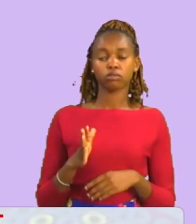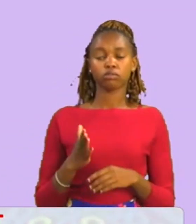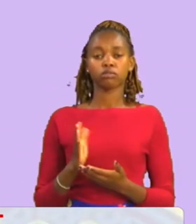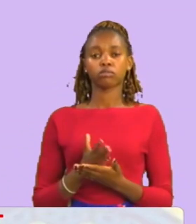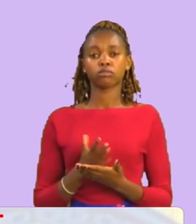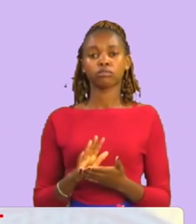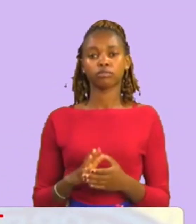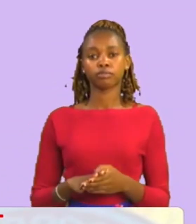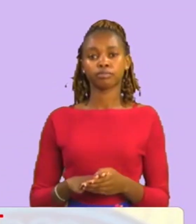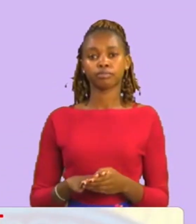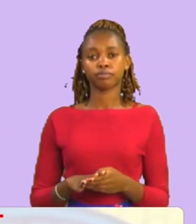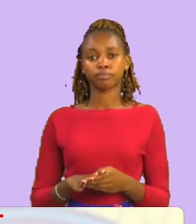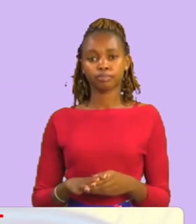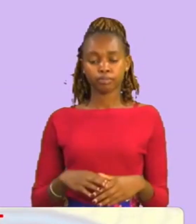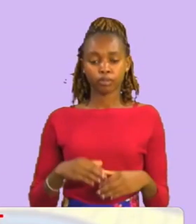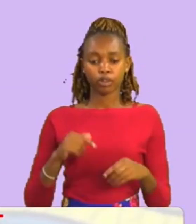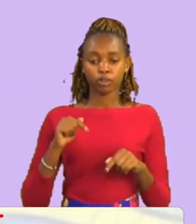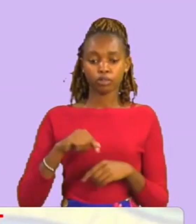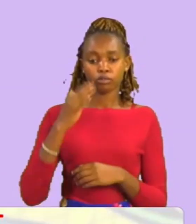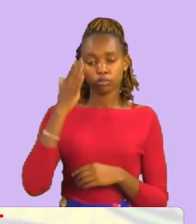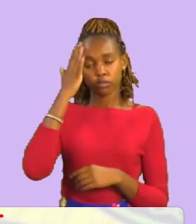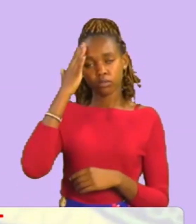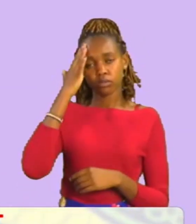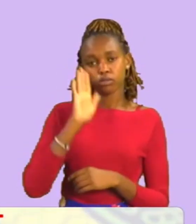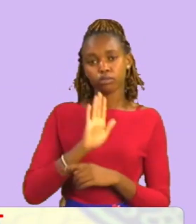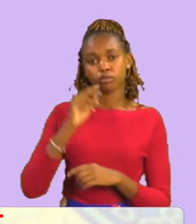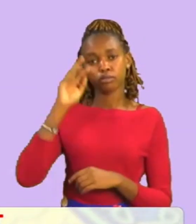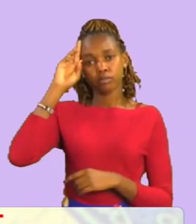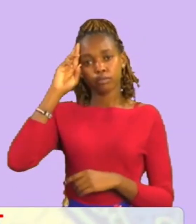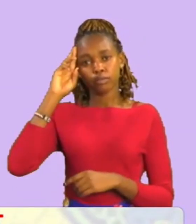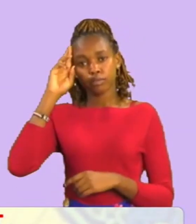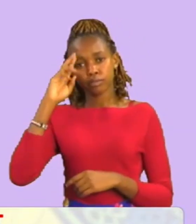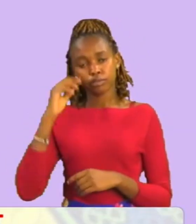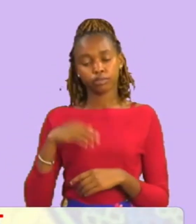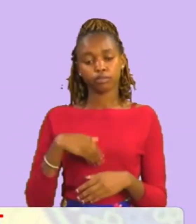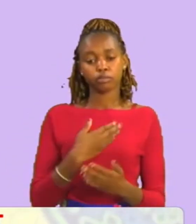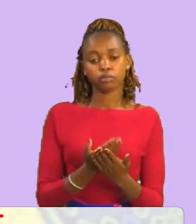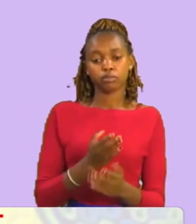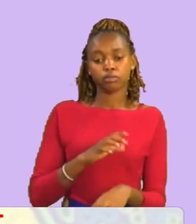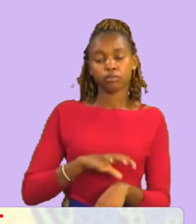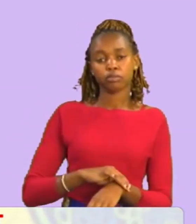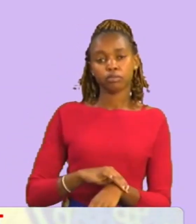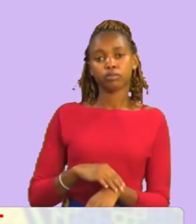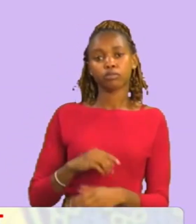when we're creating this purpose and when we are growing, we get to reach a point to go like,